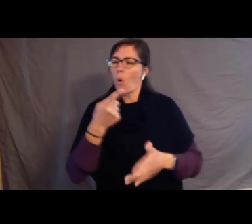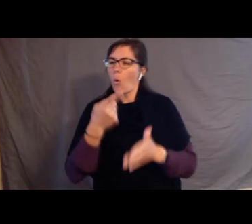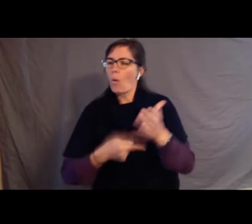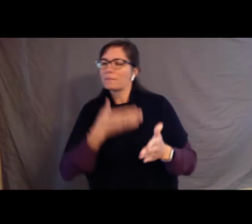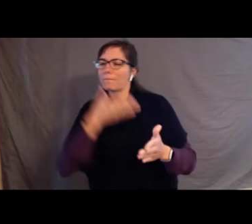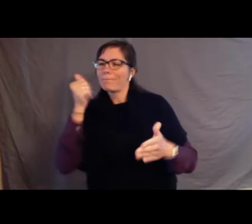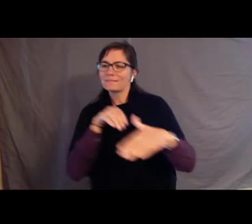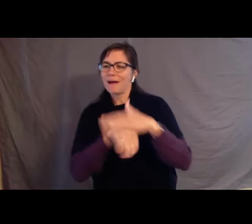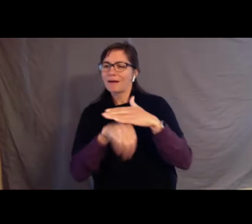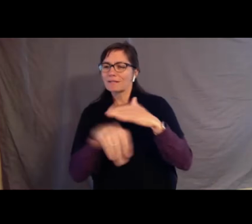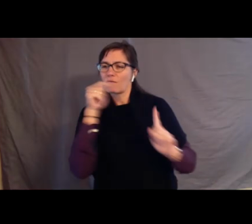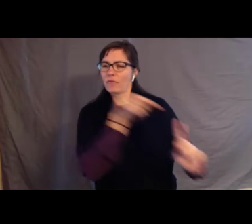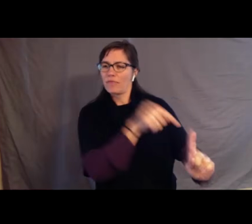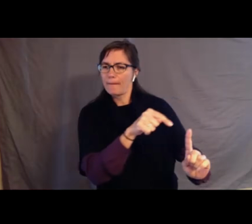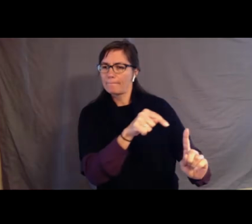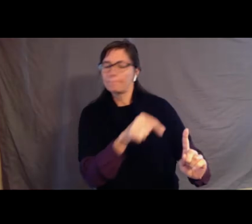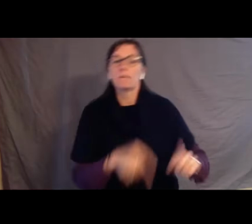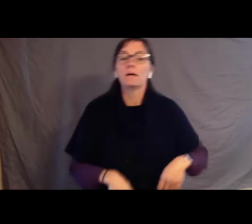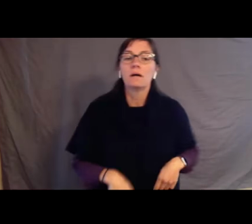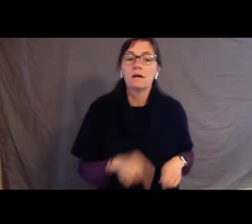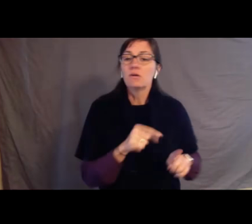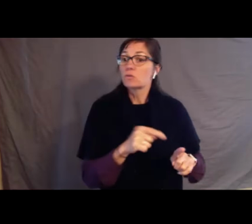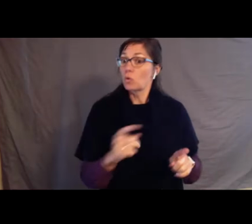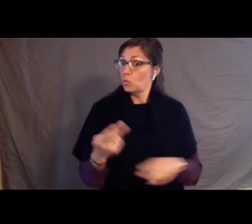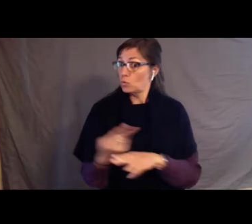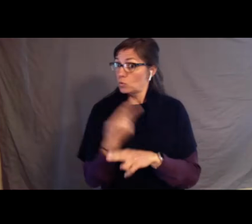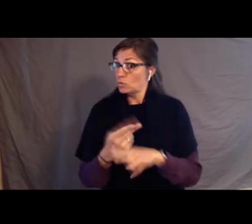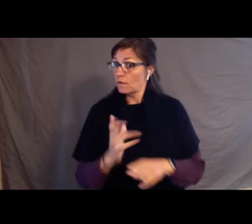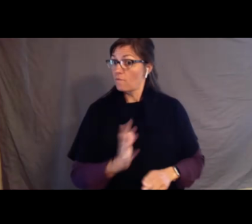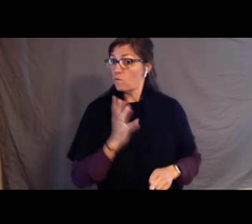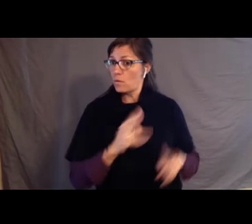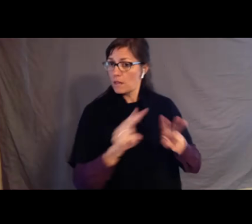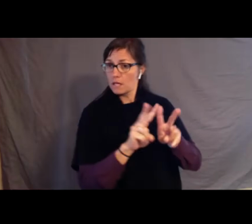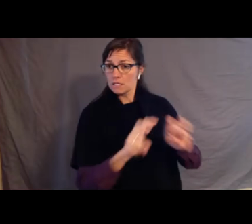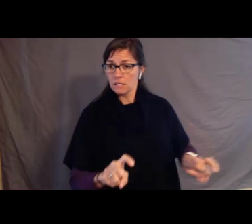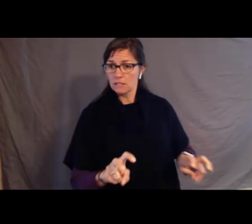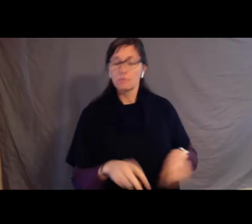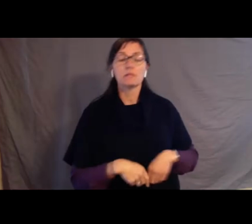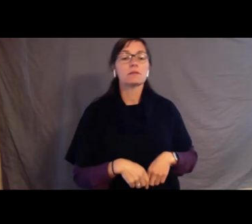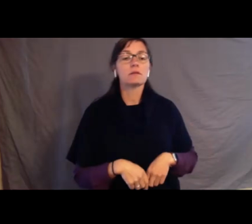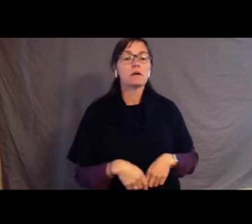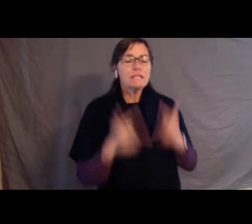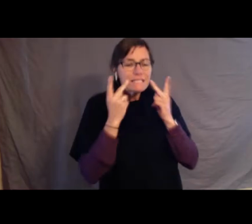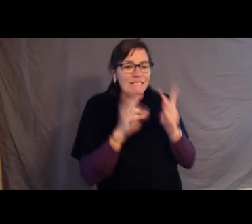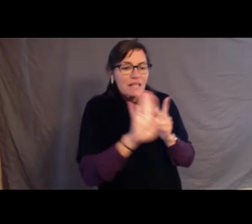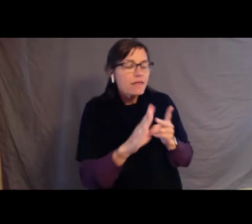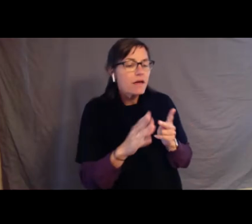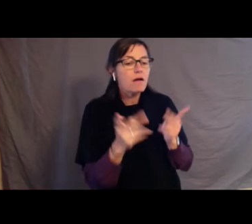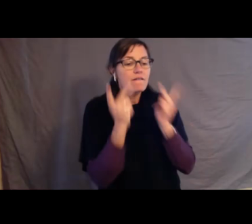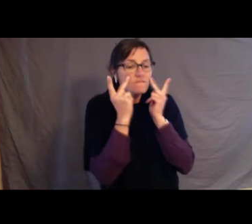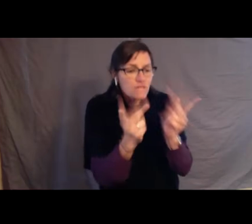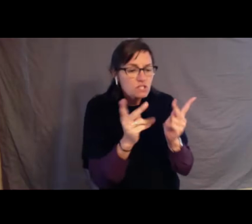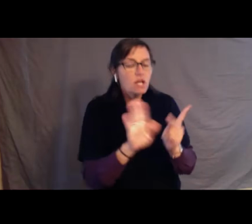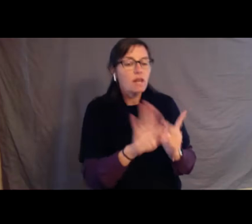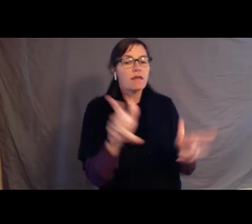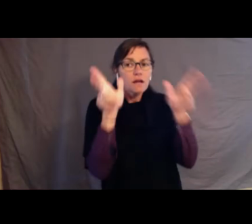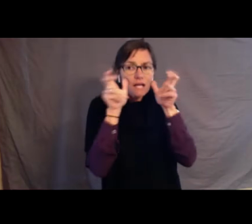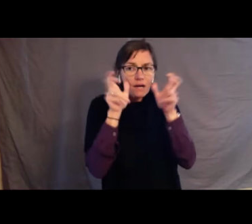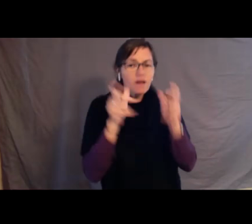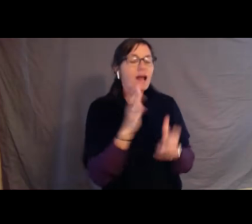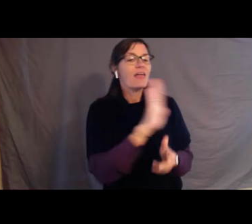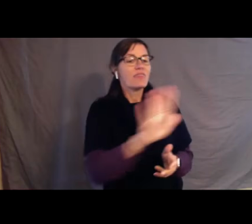that, both formal and informal assessment, it's important to look at the areas of vision, hearing, as well as tactile, motor, and